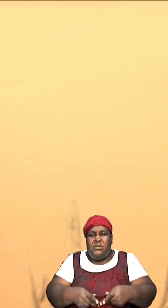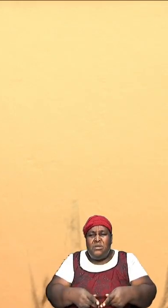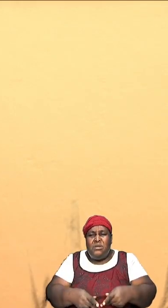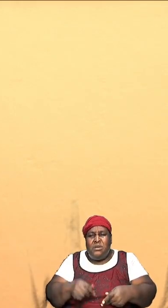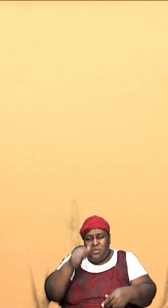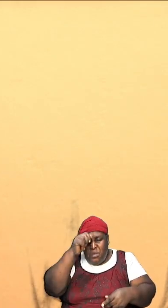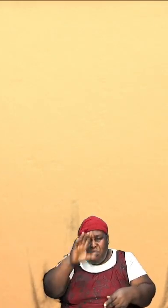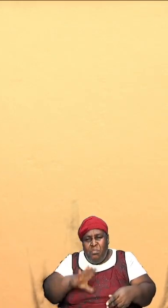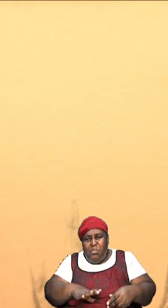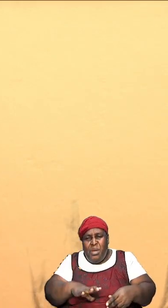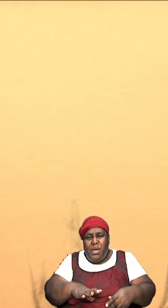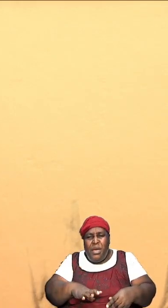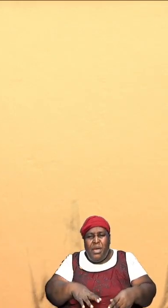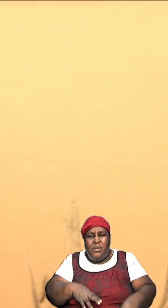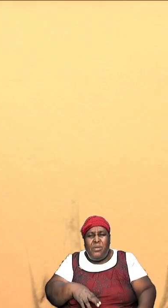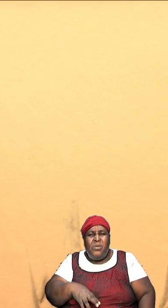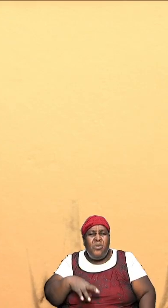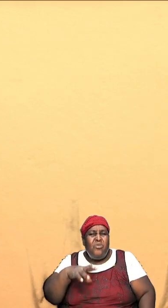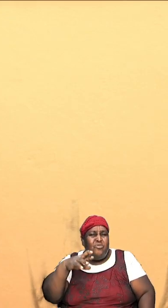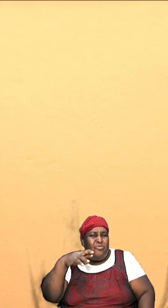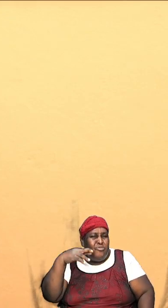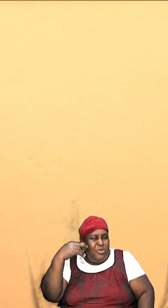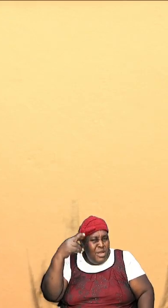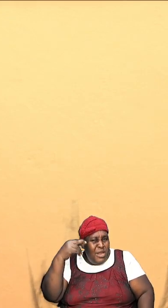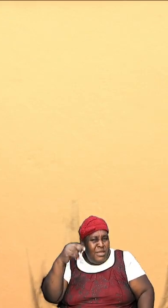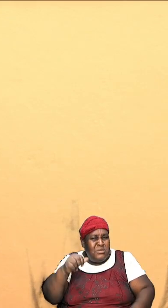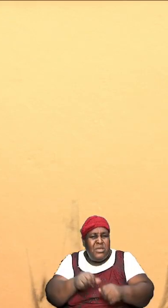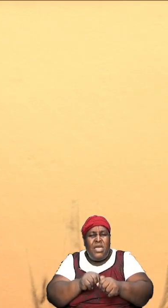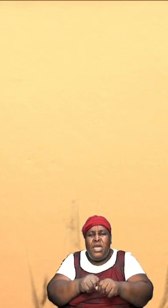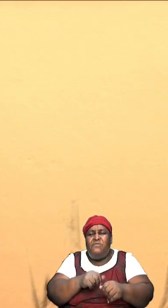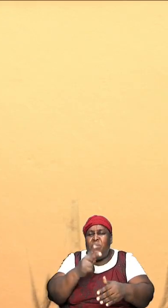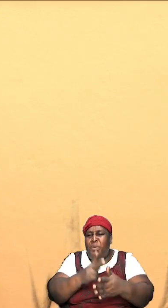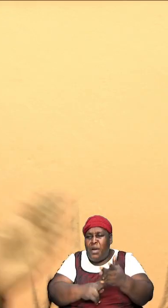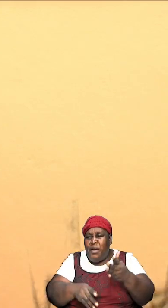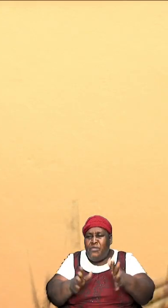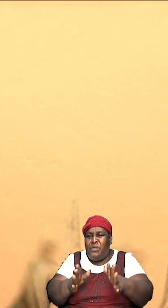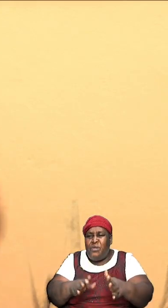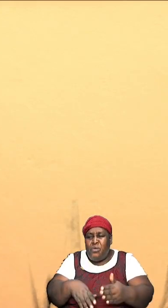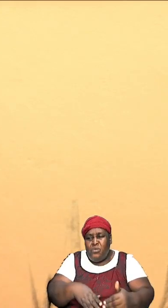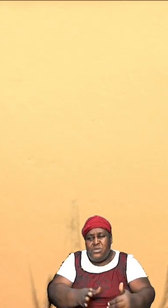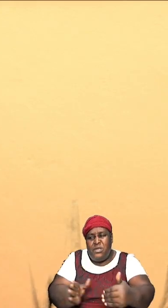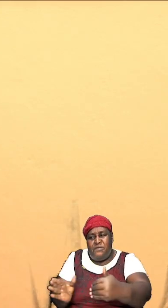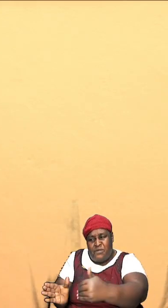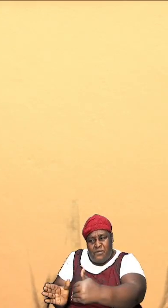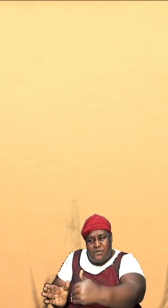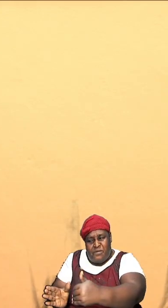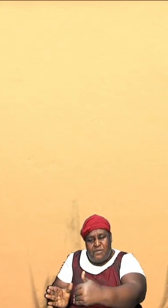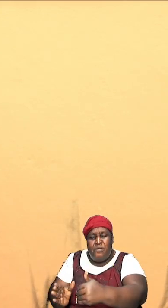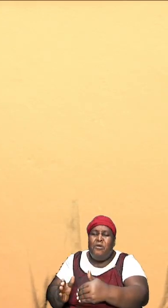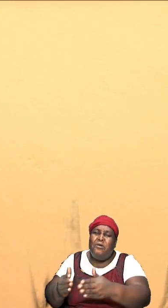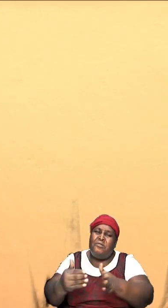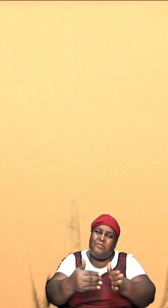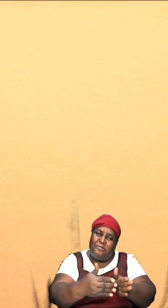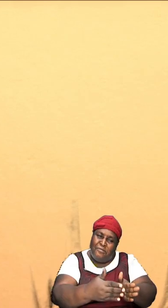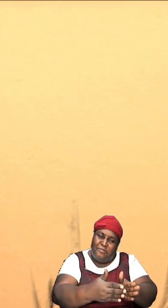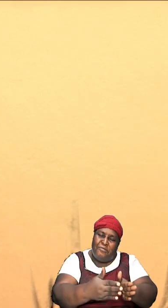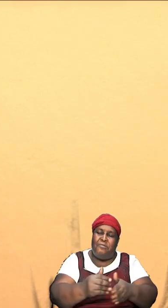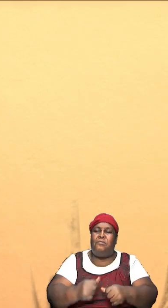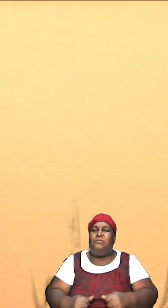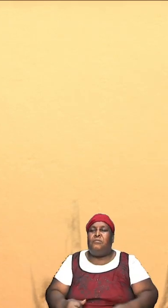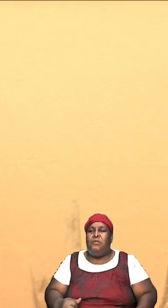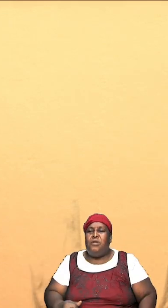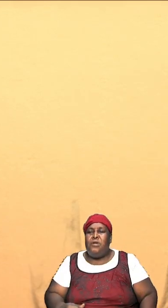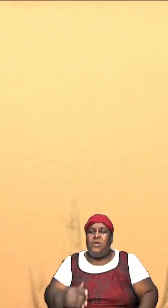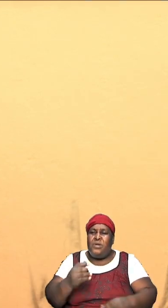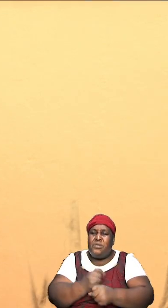realized that every pathway that donkey passed, he would have turned down into it. And it